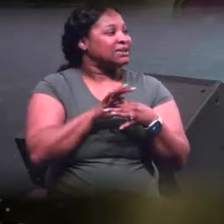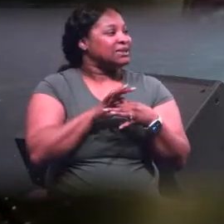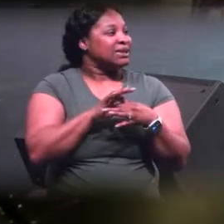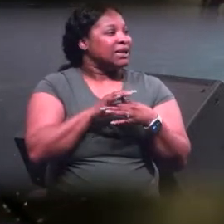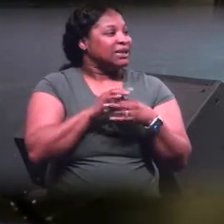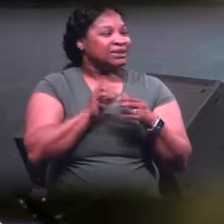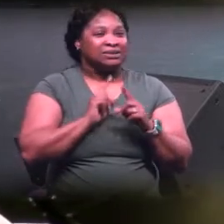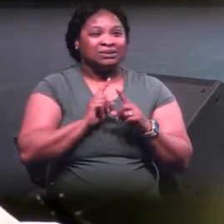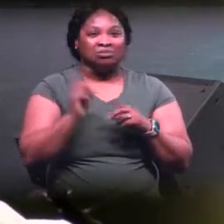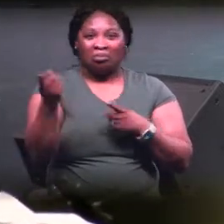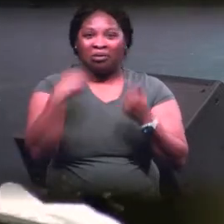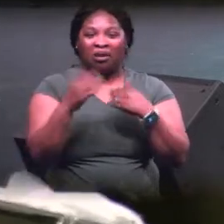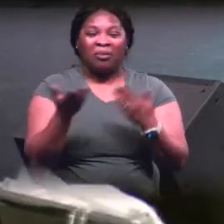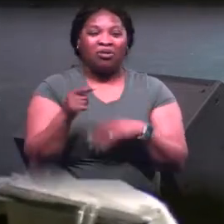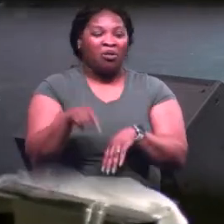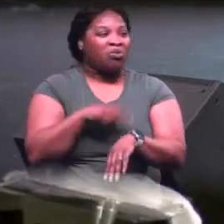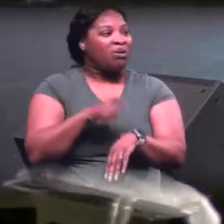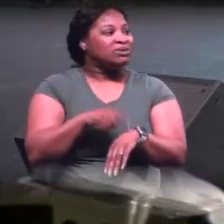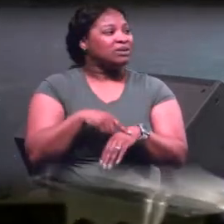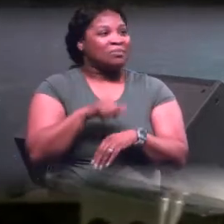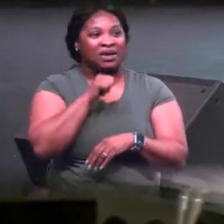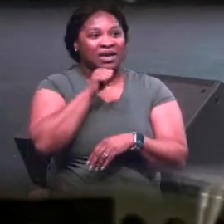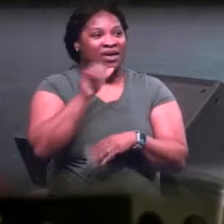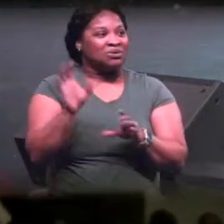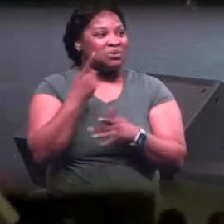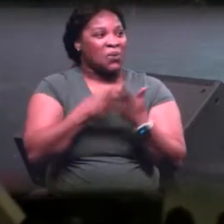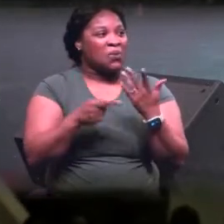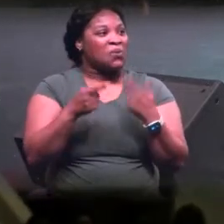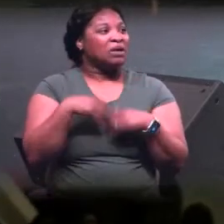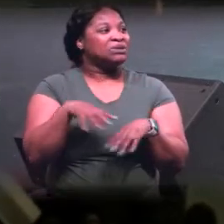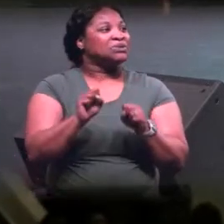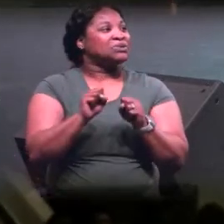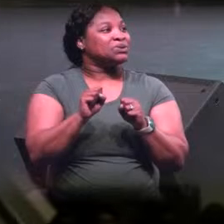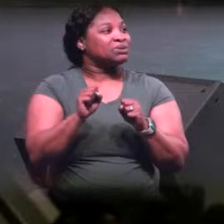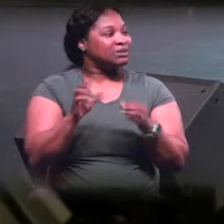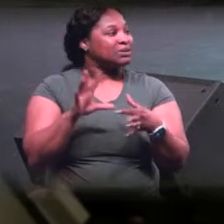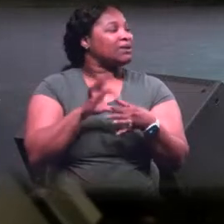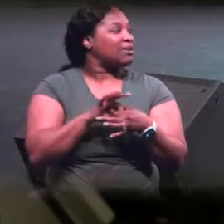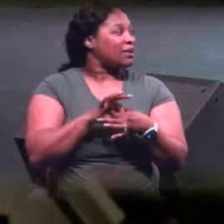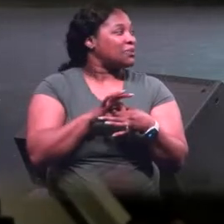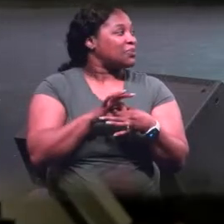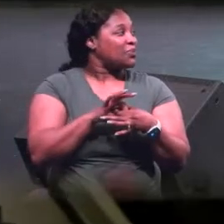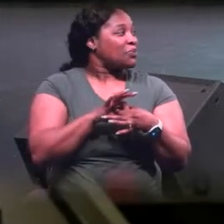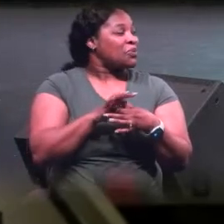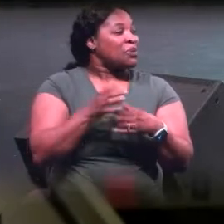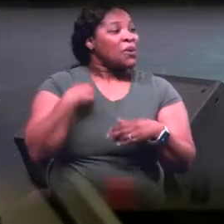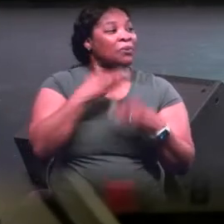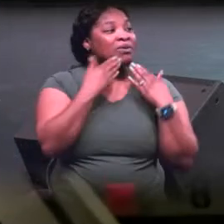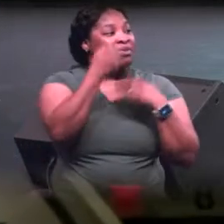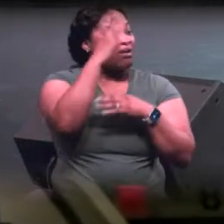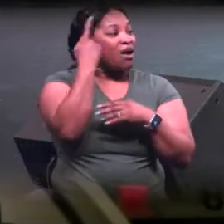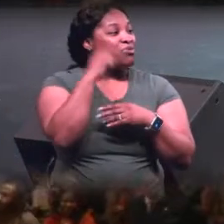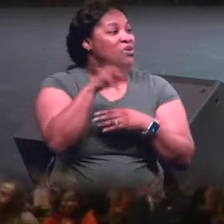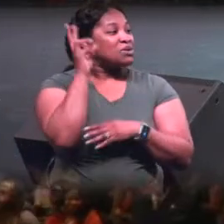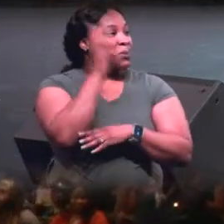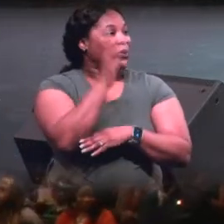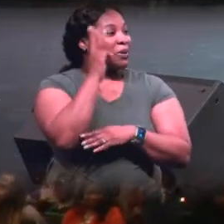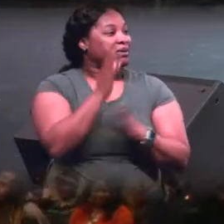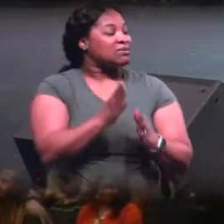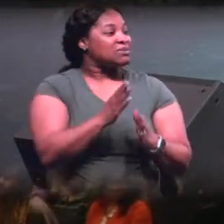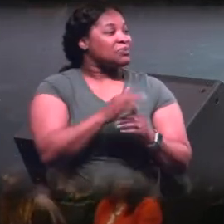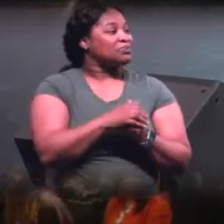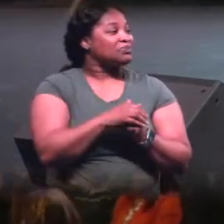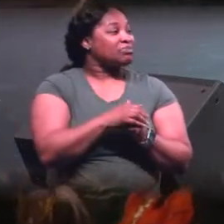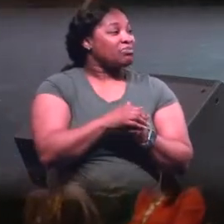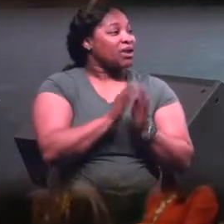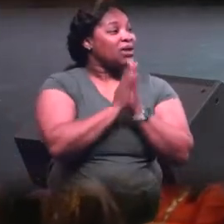here a long time, but I just haven't done what it took to connect. And so we thank God for his witness. And